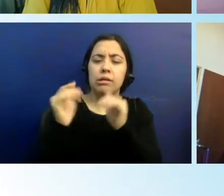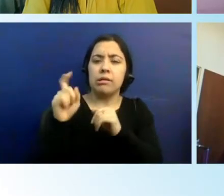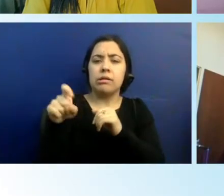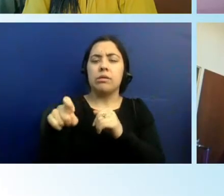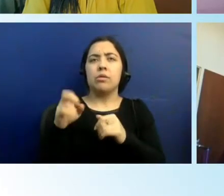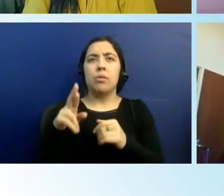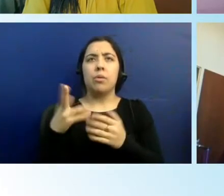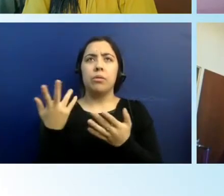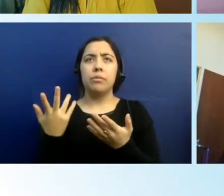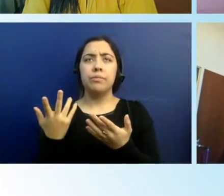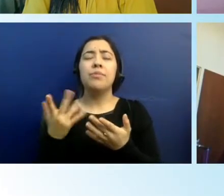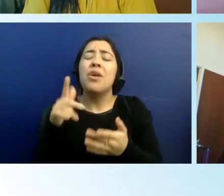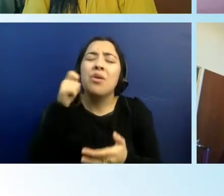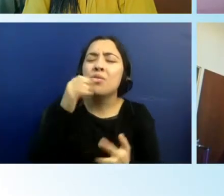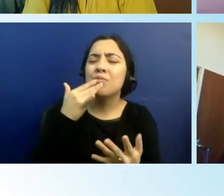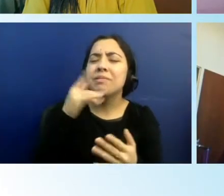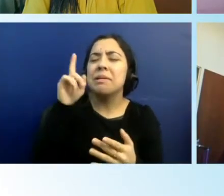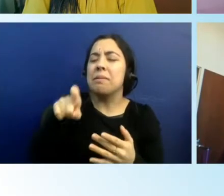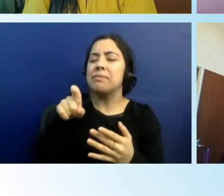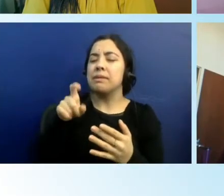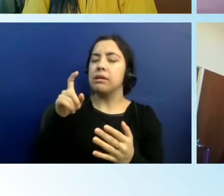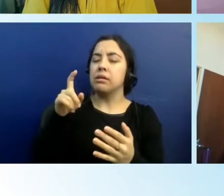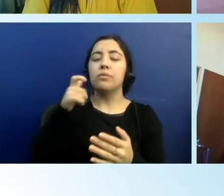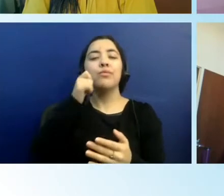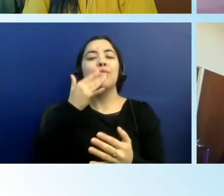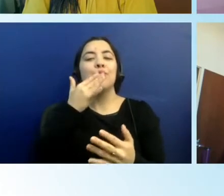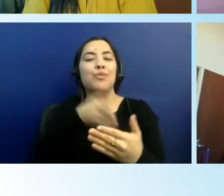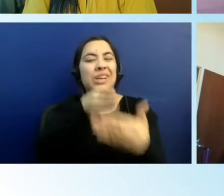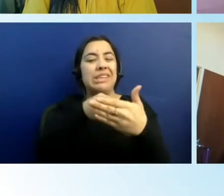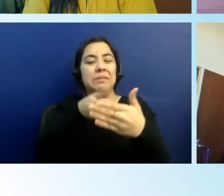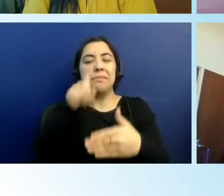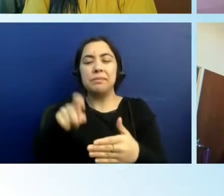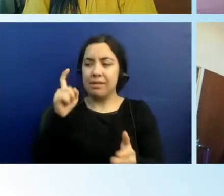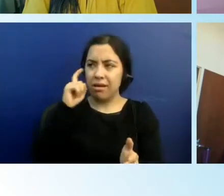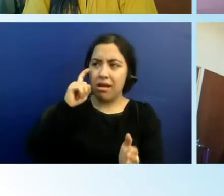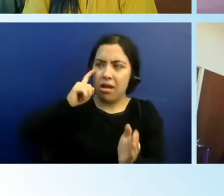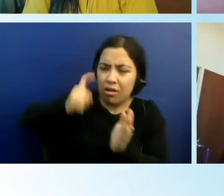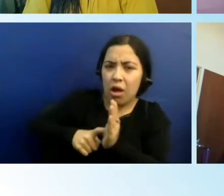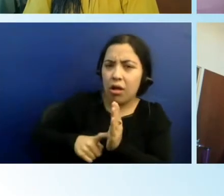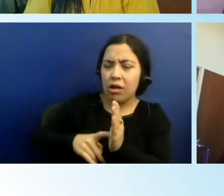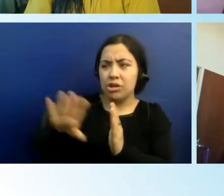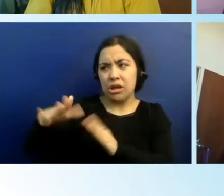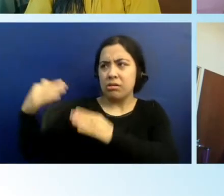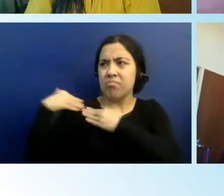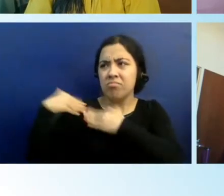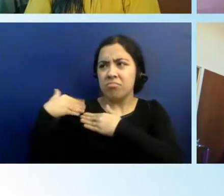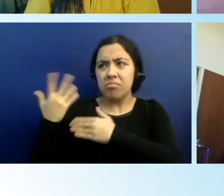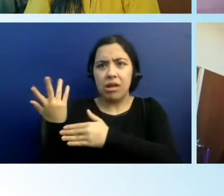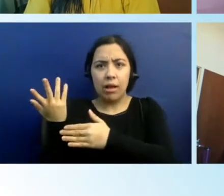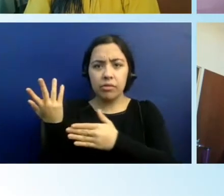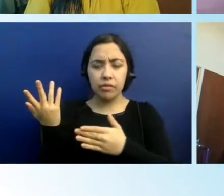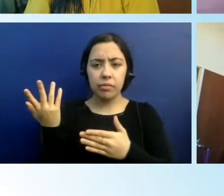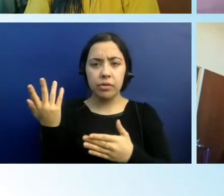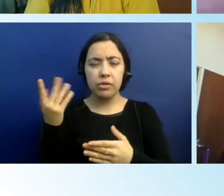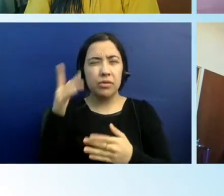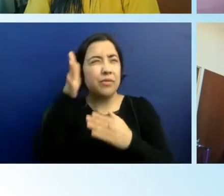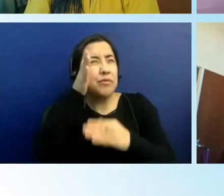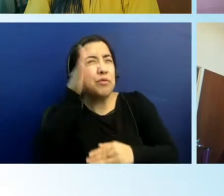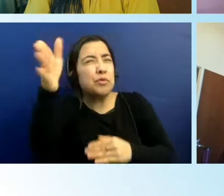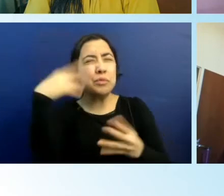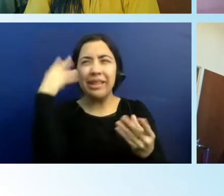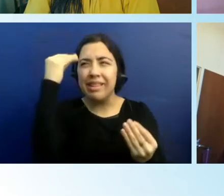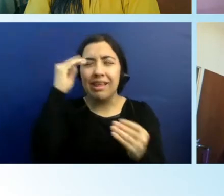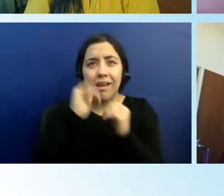racism has to be acknowledged and accounted for. And so in terms of thinking of the future is, how do our leaders, or how do we